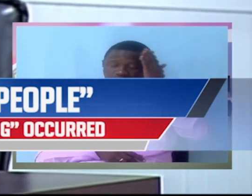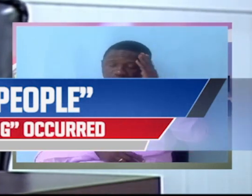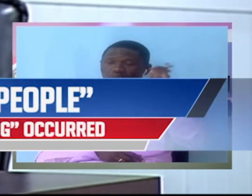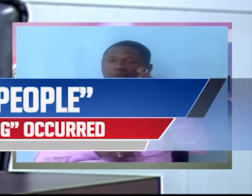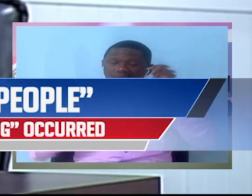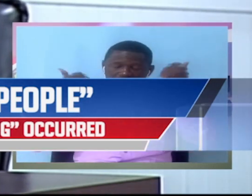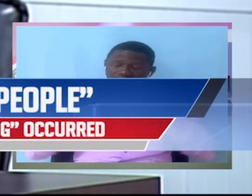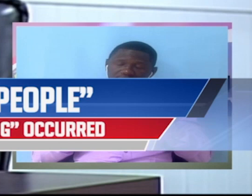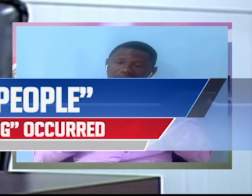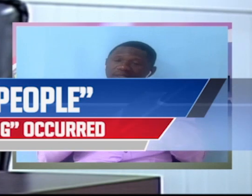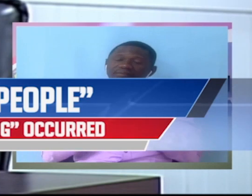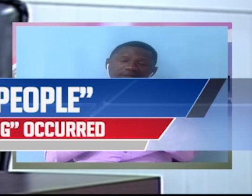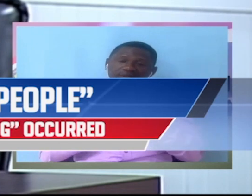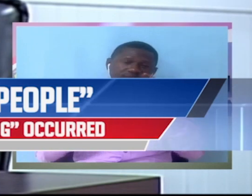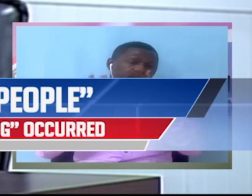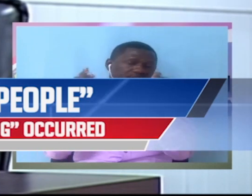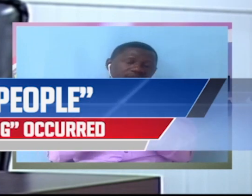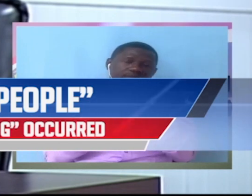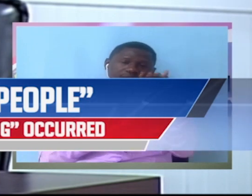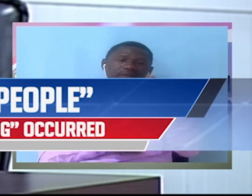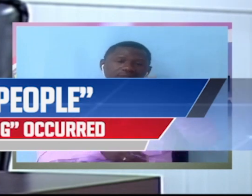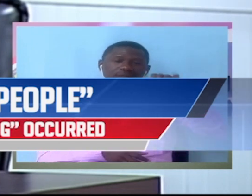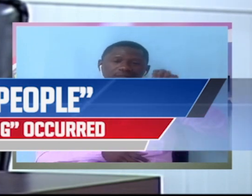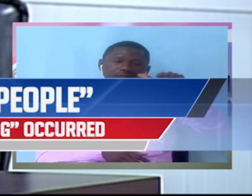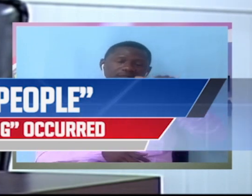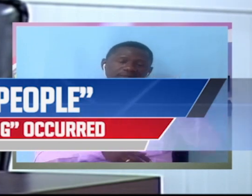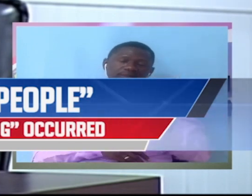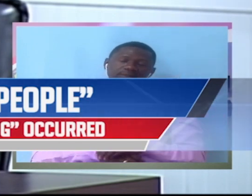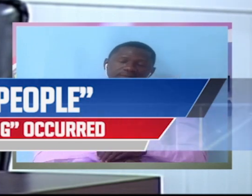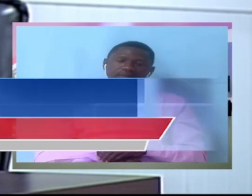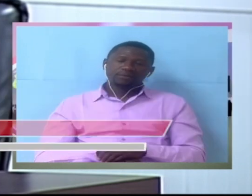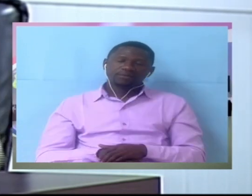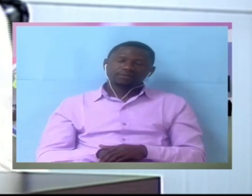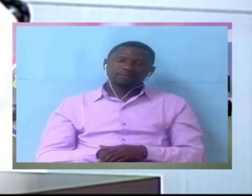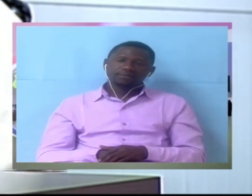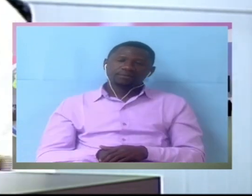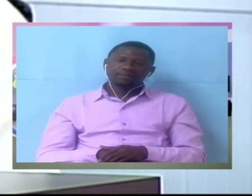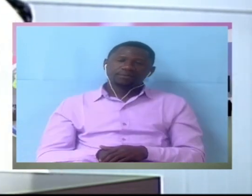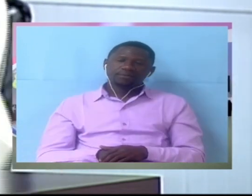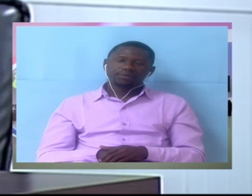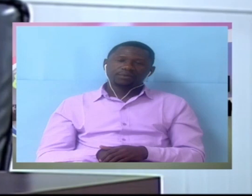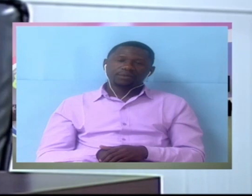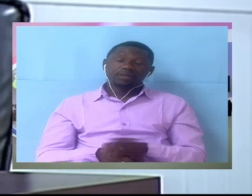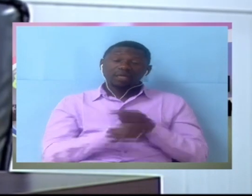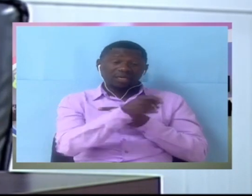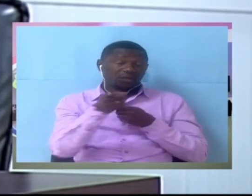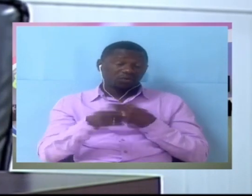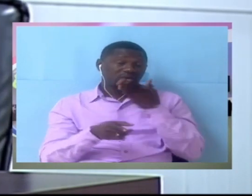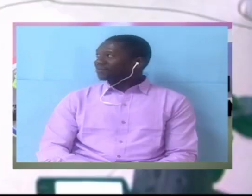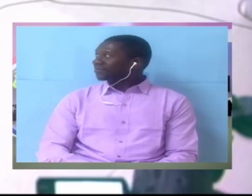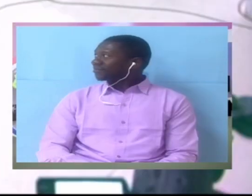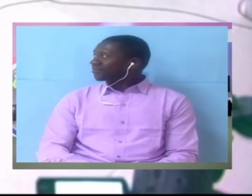him as far as what was happening within the panel, and that was on a daily basis. And they would be there for